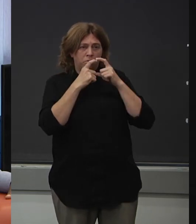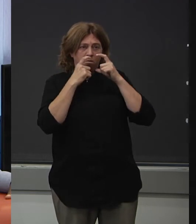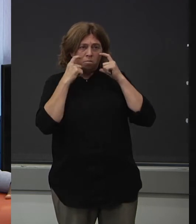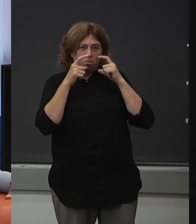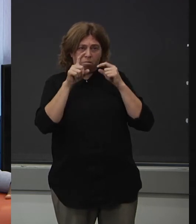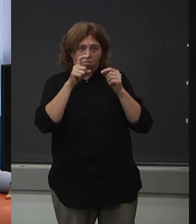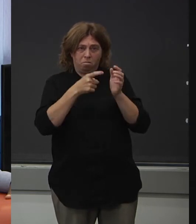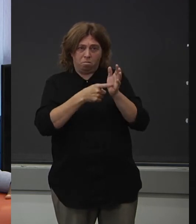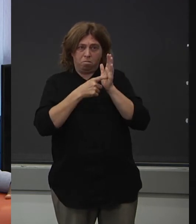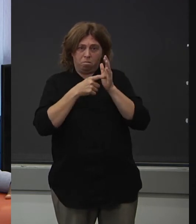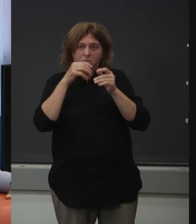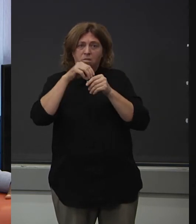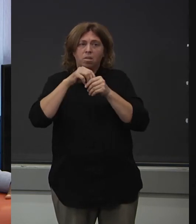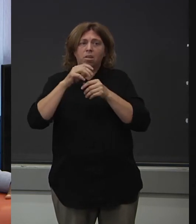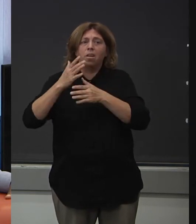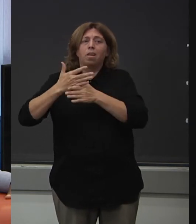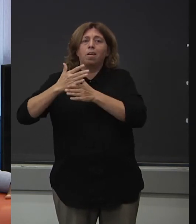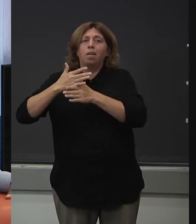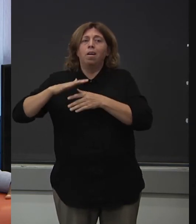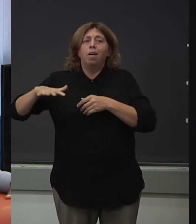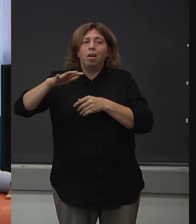residential buildings?